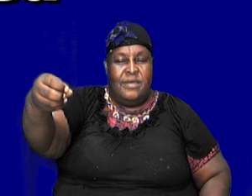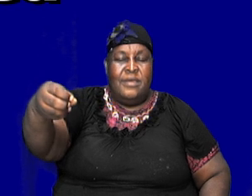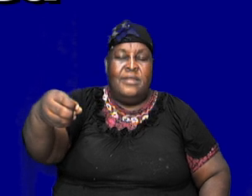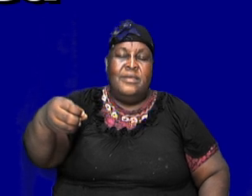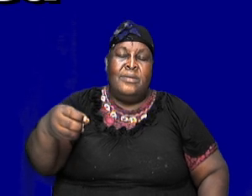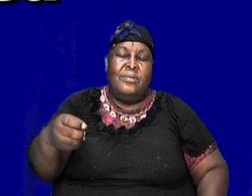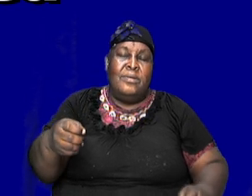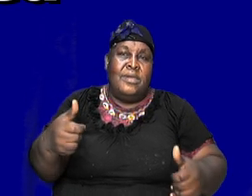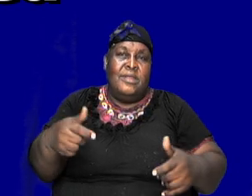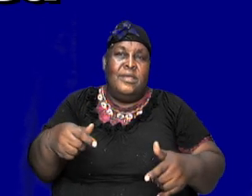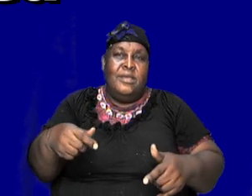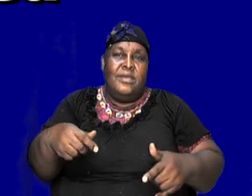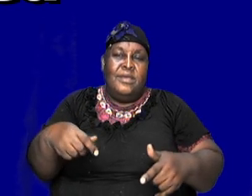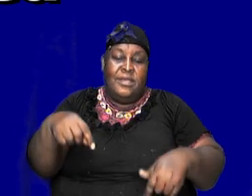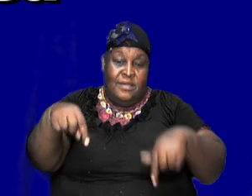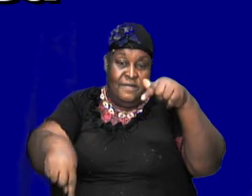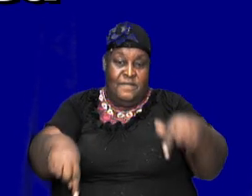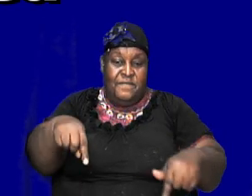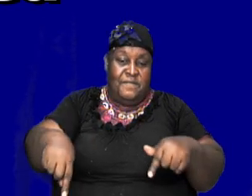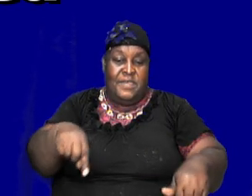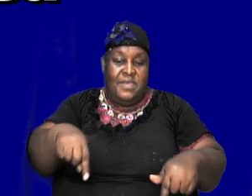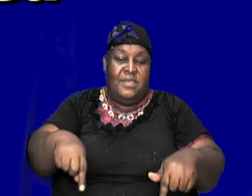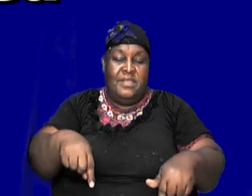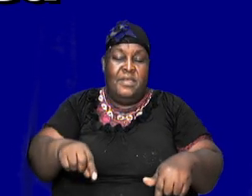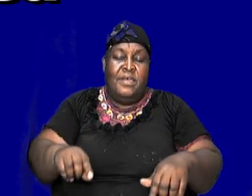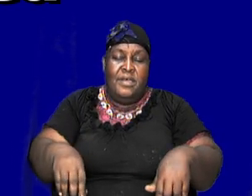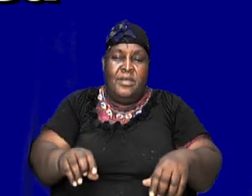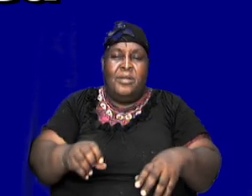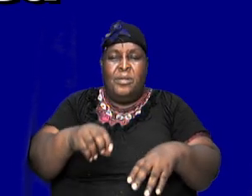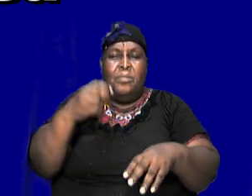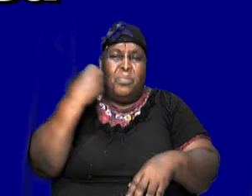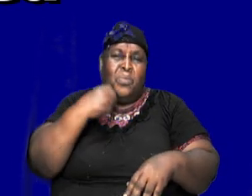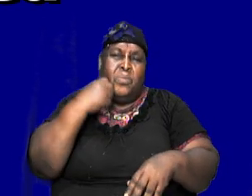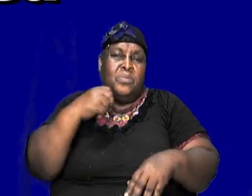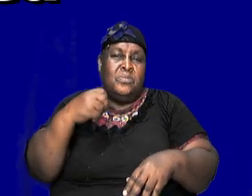and ankle bones received strength.